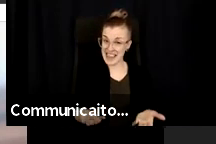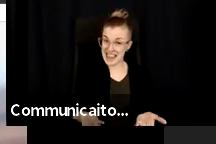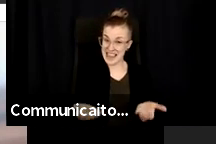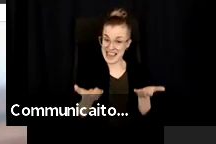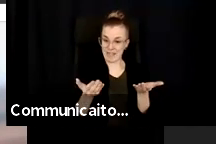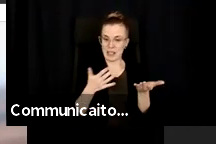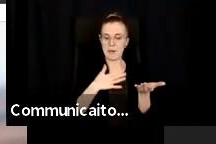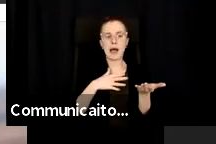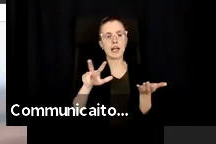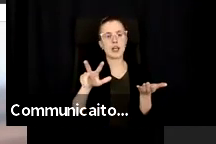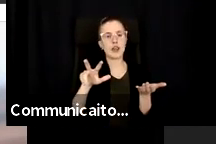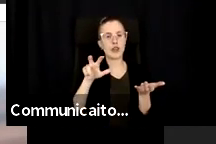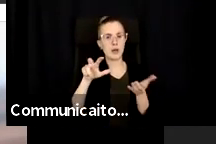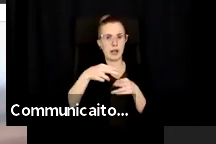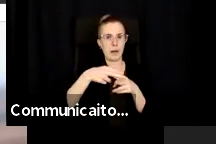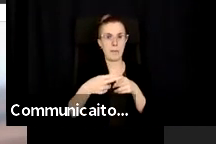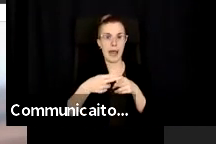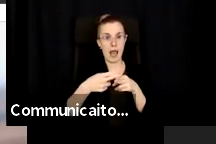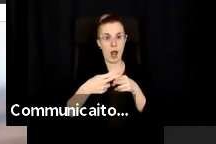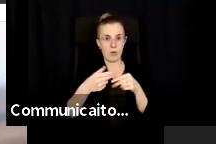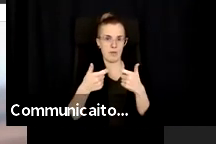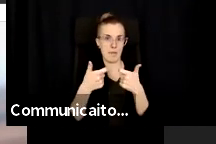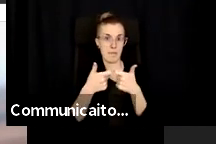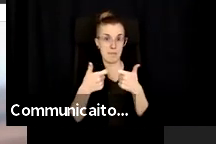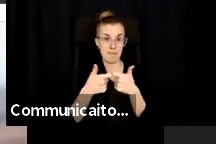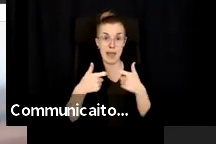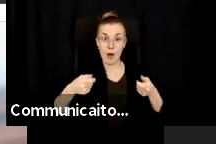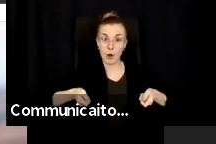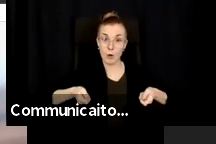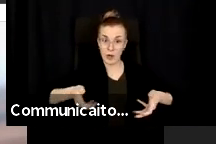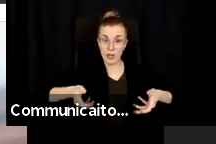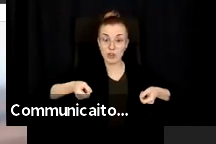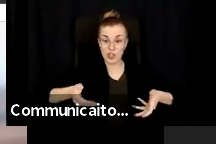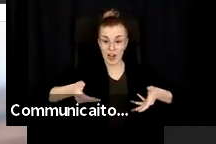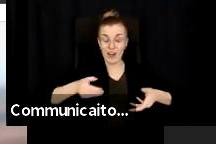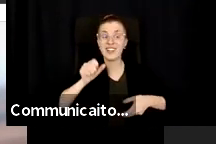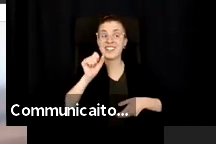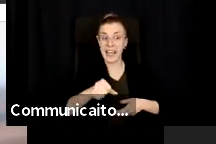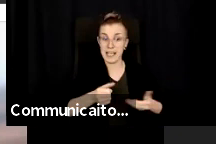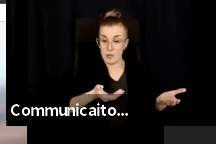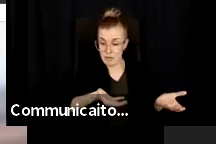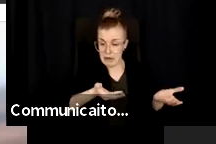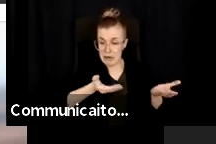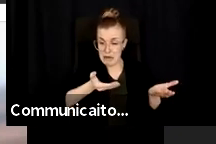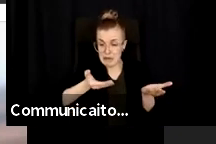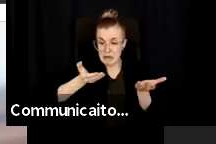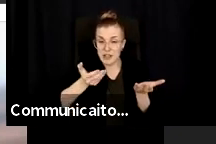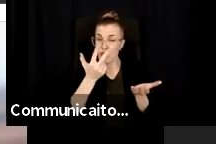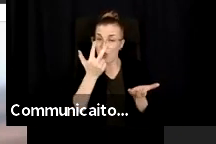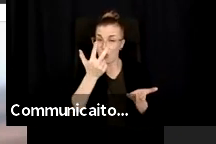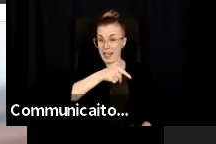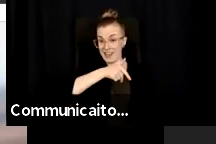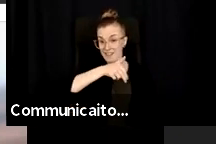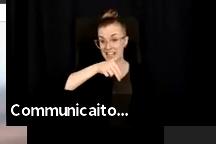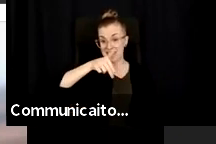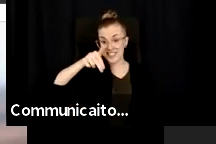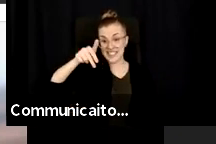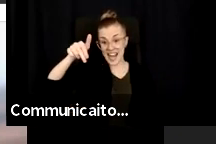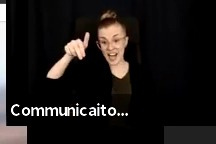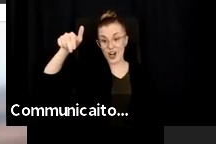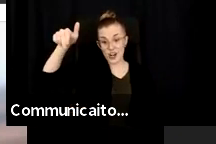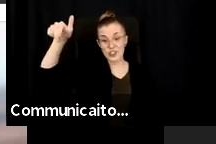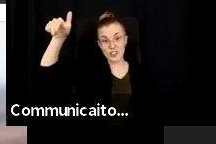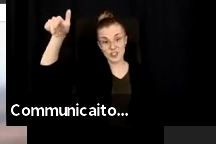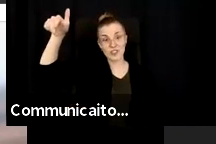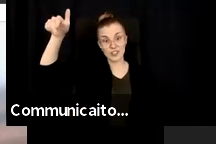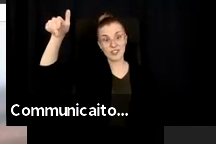power wheelchair. Yes, up three flights of stairs. And yes, three flights of